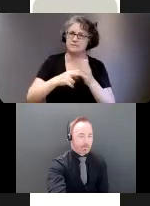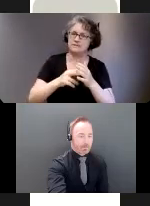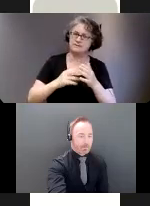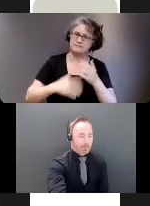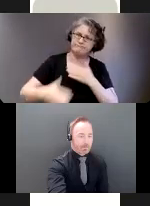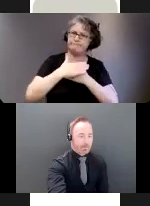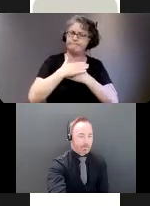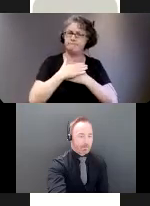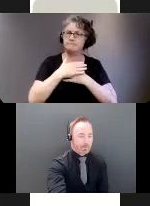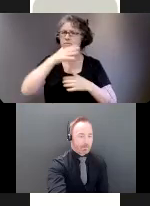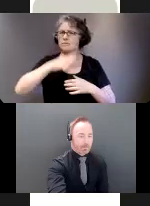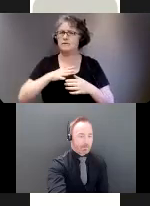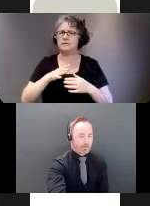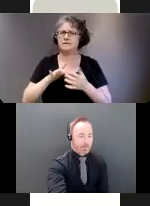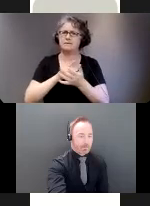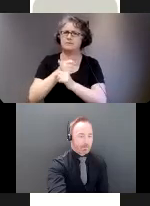Women Abuse Prevention Month,